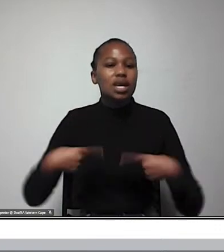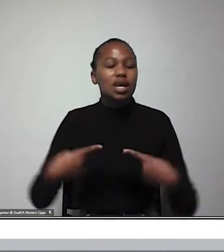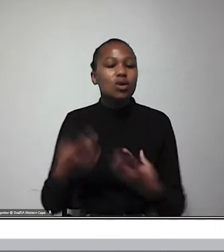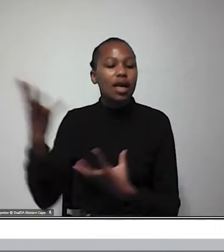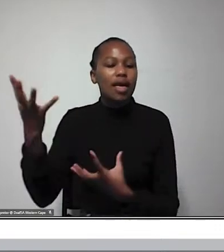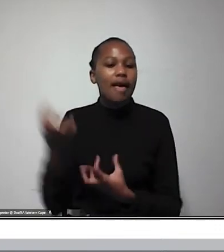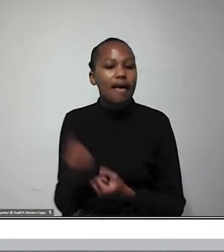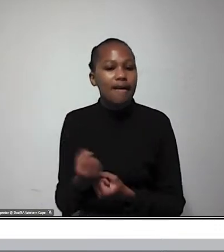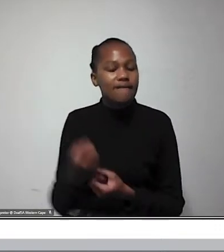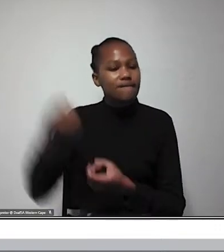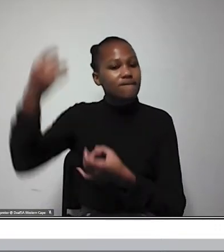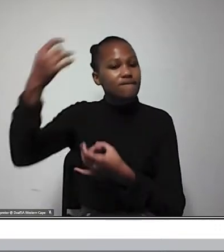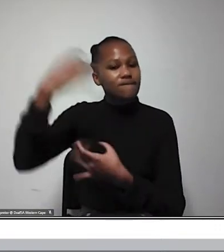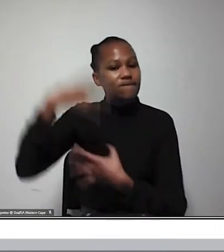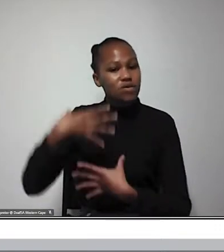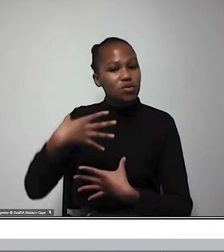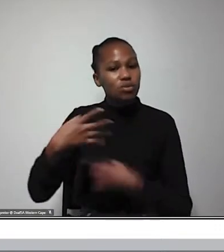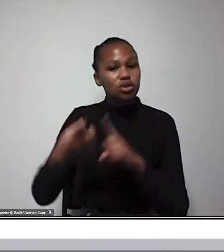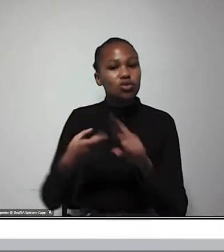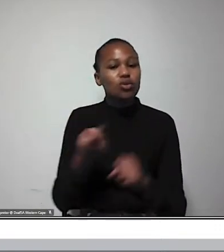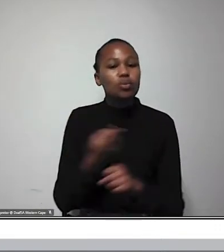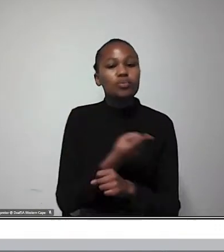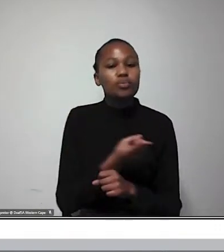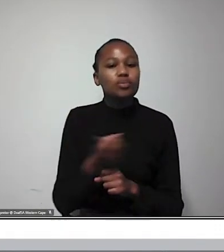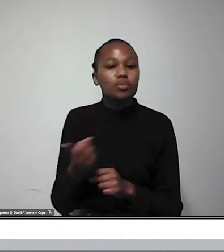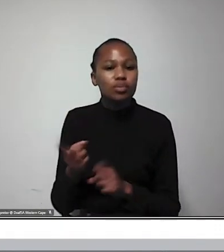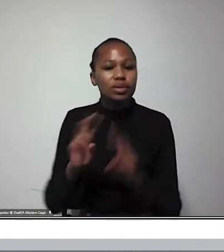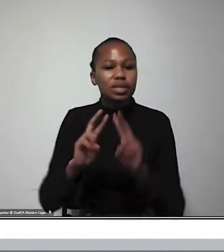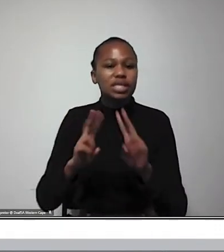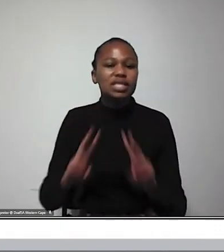from them and that this is deferred to a different